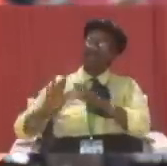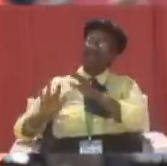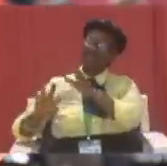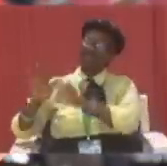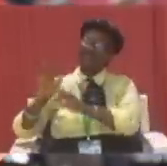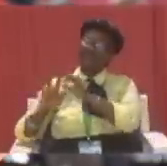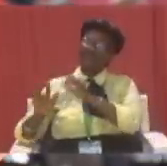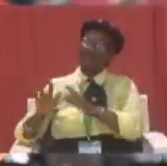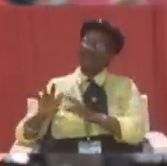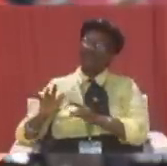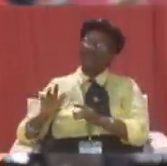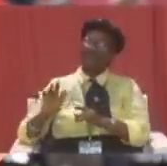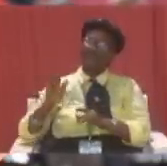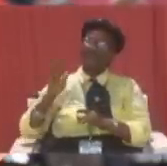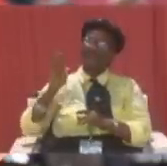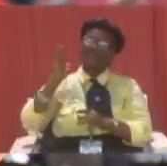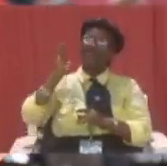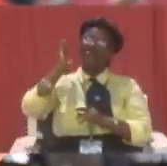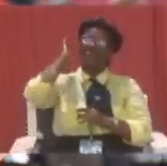will terminate it tonight.